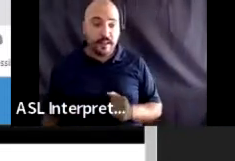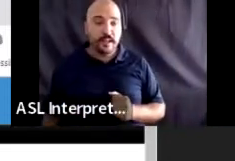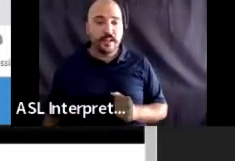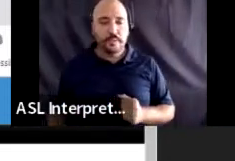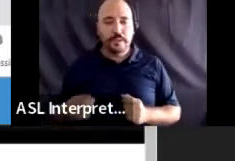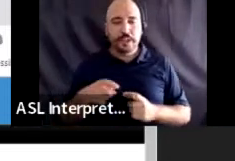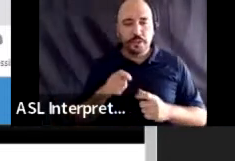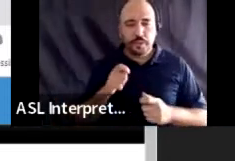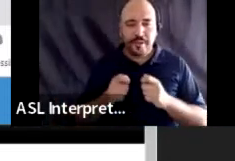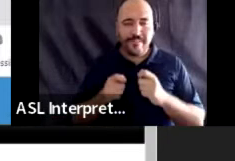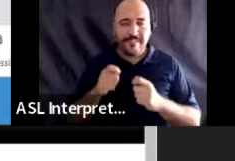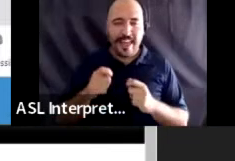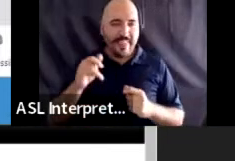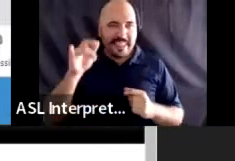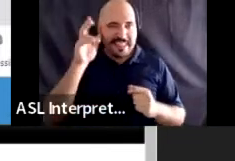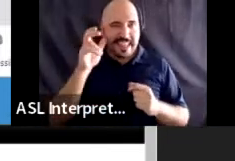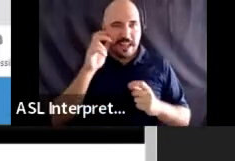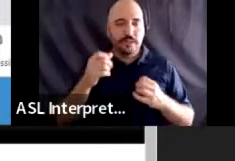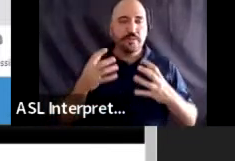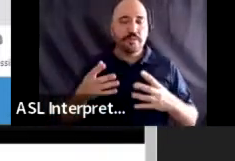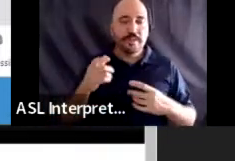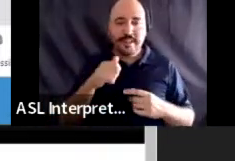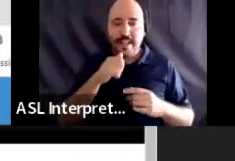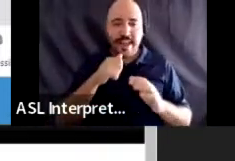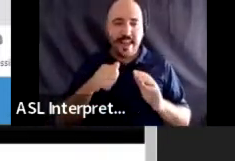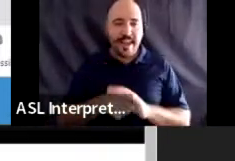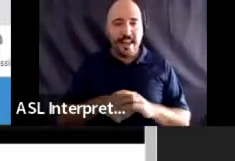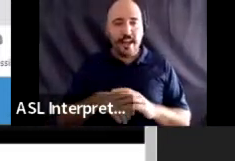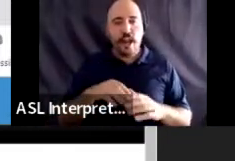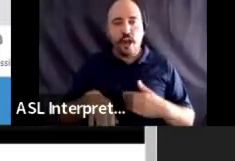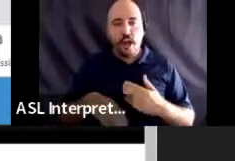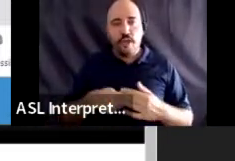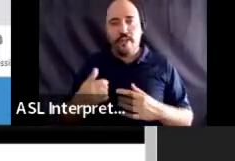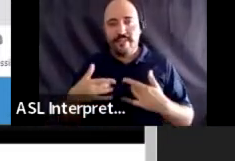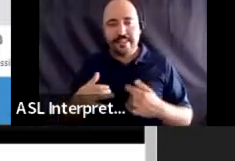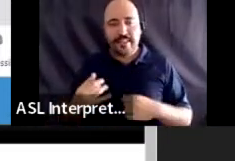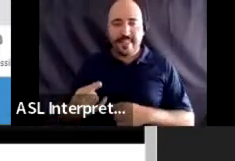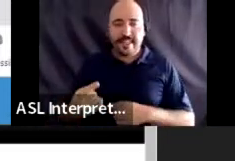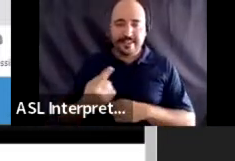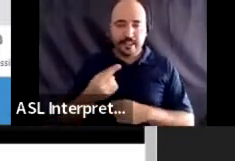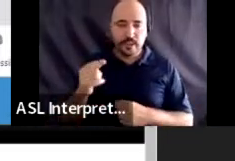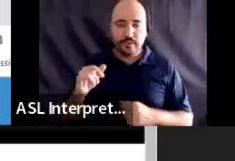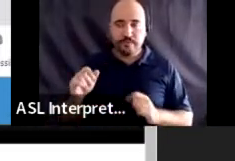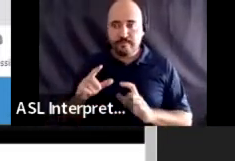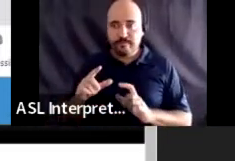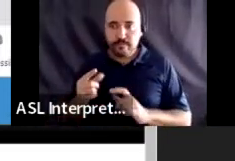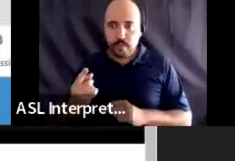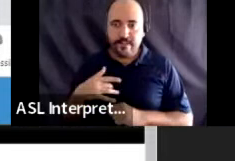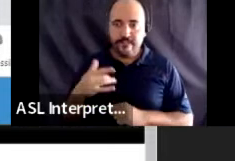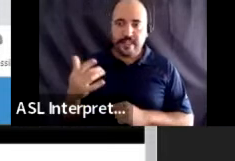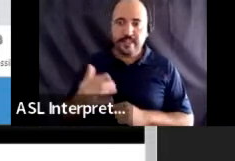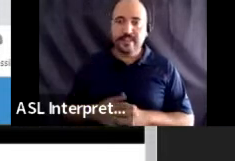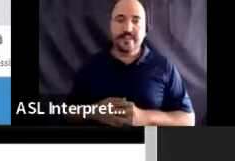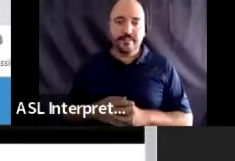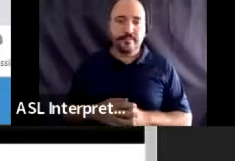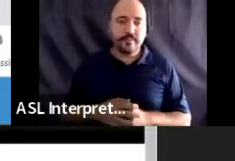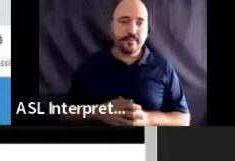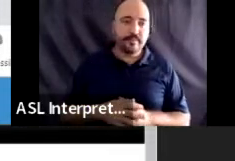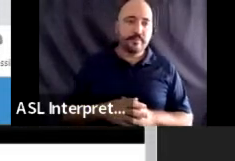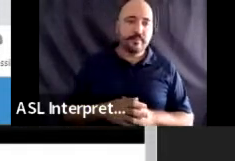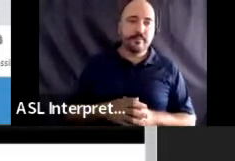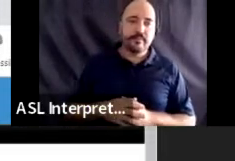for an event. Probably we should hide all the other events on that day so that it's the first one that the user gets